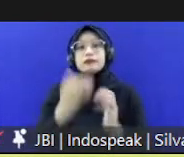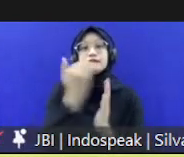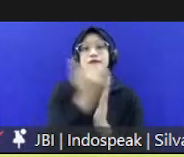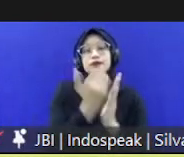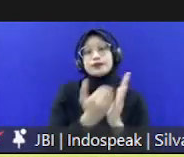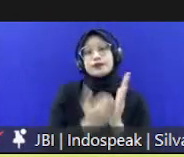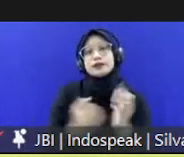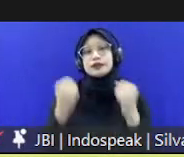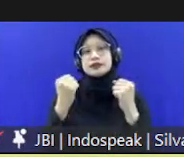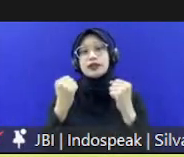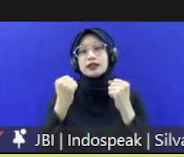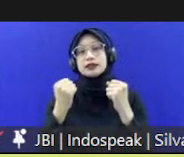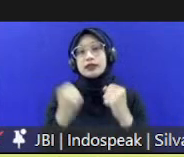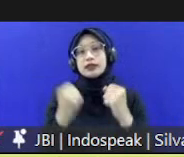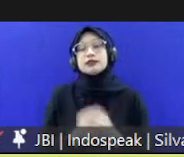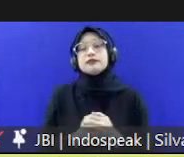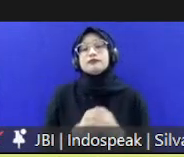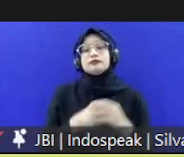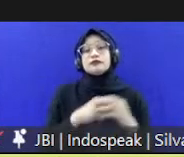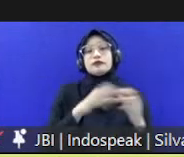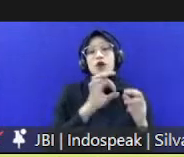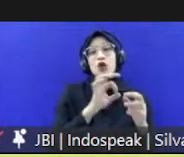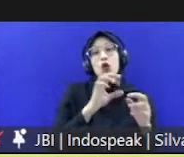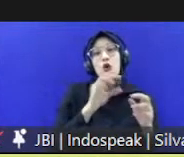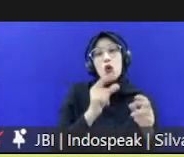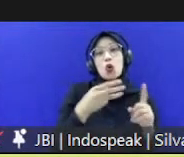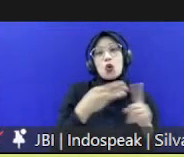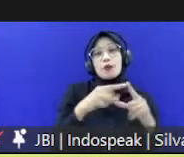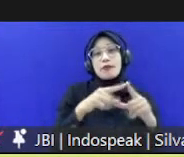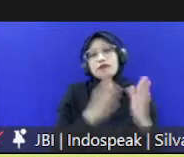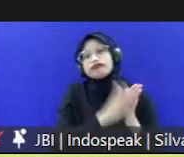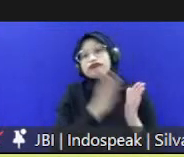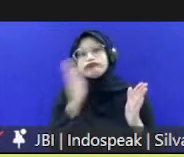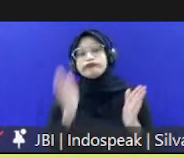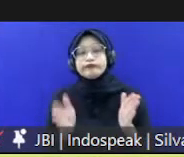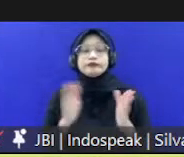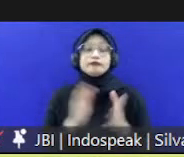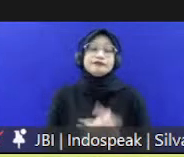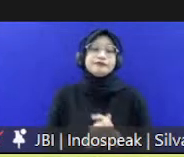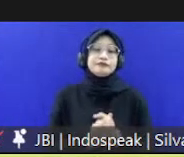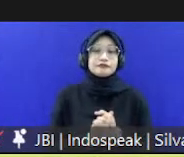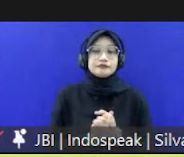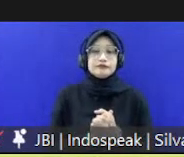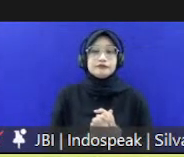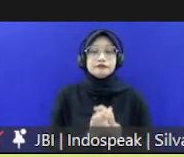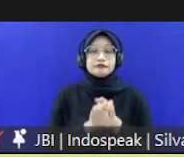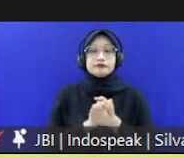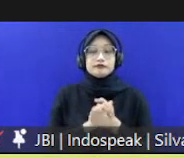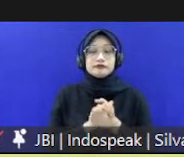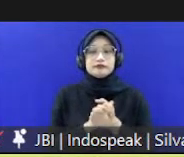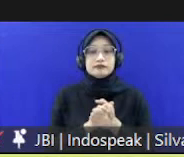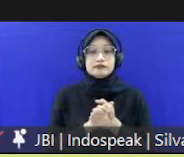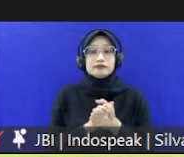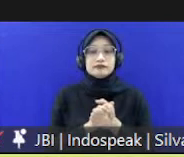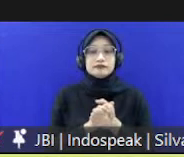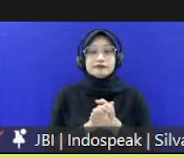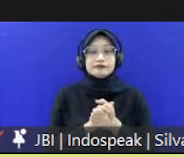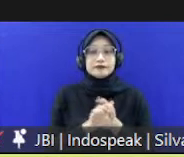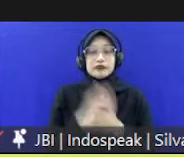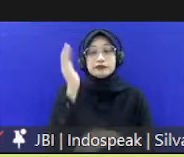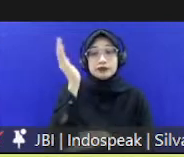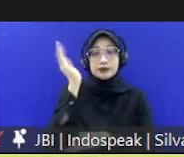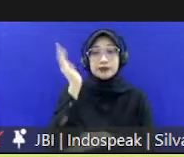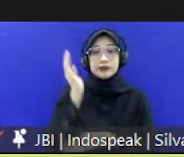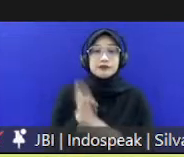to help me out with the Q&A session, but I'll do the presentation. Before I turn to the paper